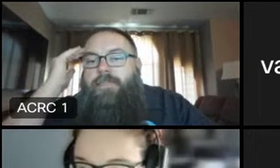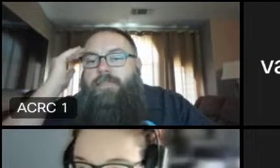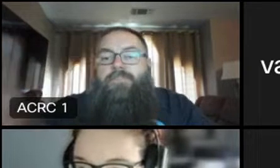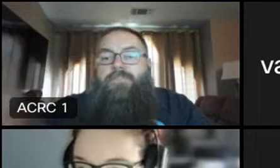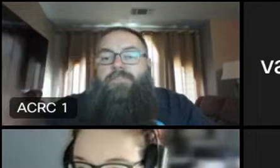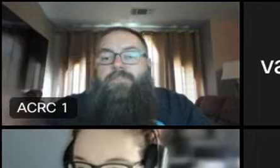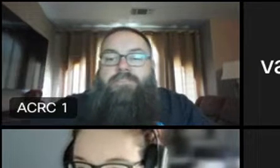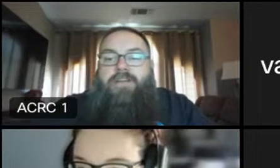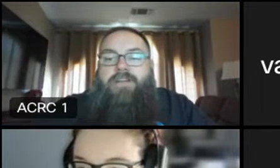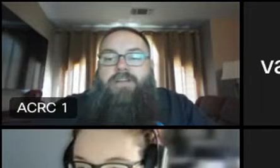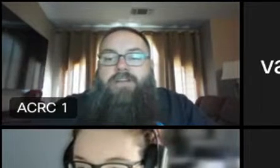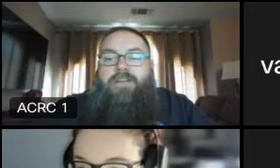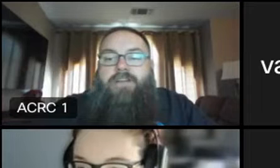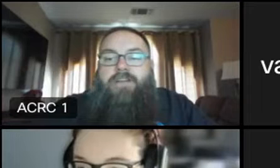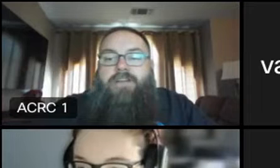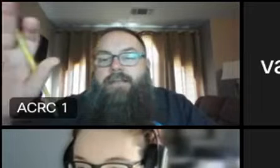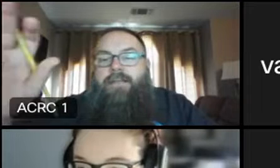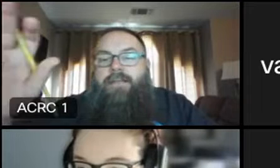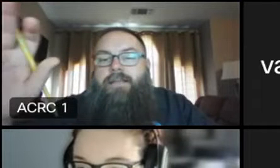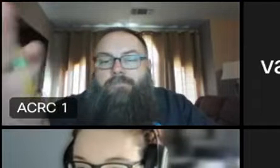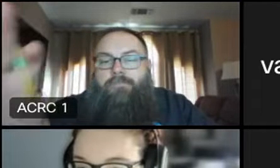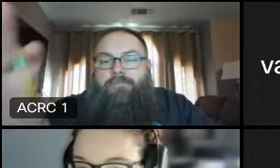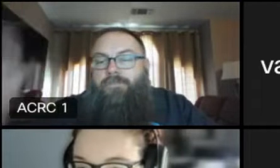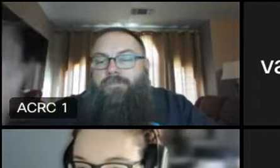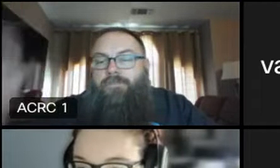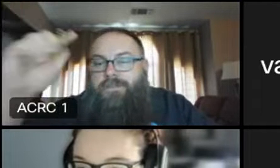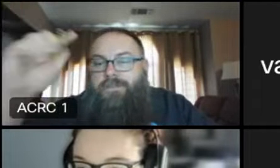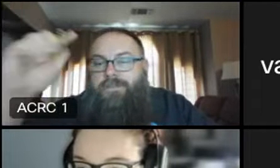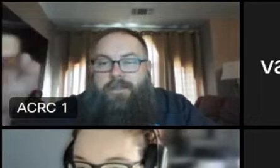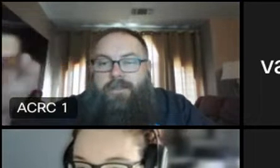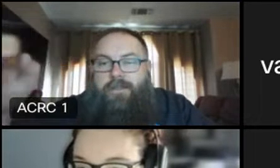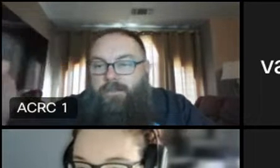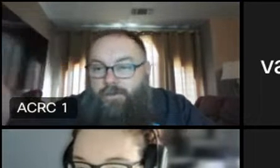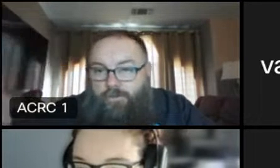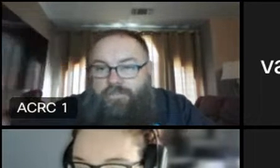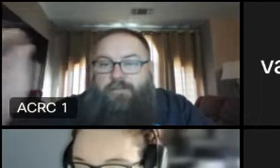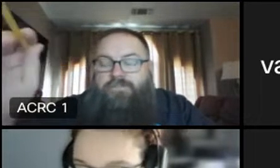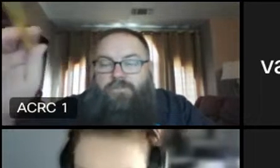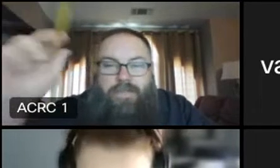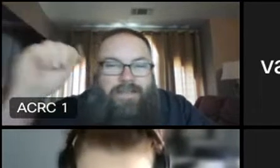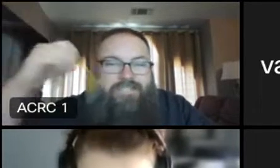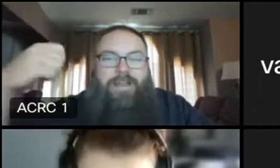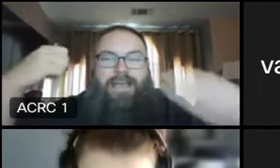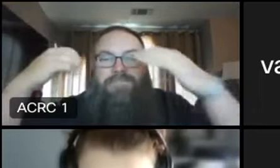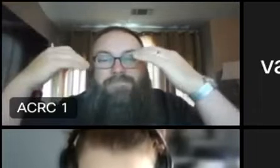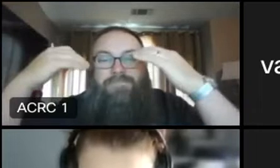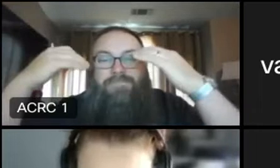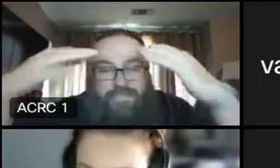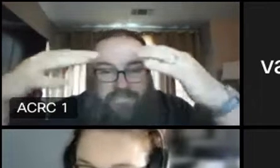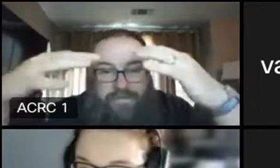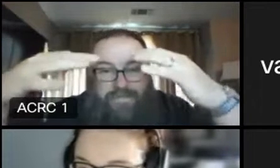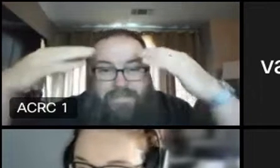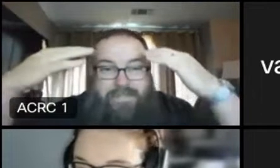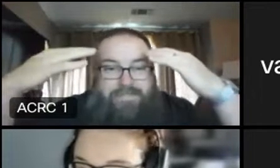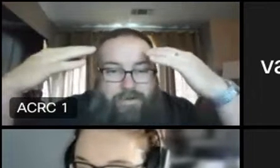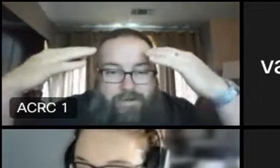yes, thank you for these guys for these comments. And I saw that a couple people turned their cameras on too, but let me go through these comments real quick. And then I just want to have some discussions